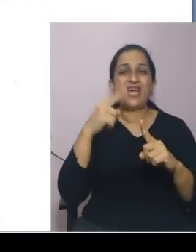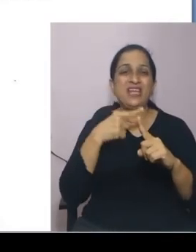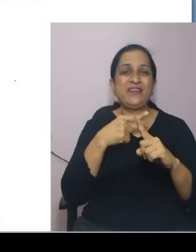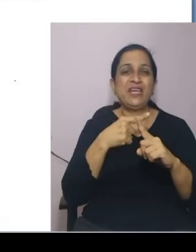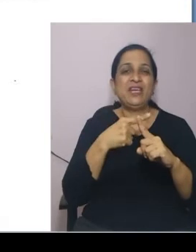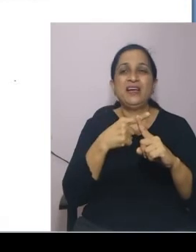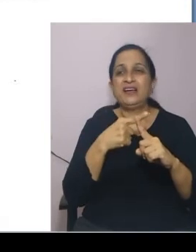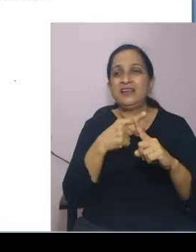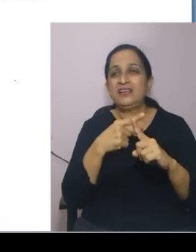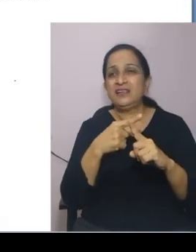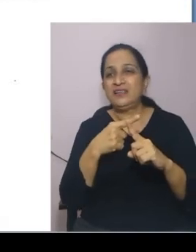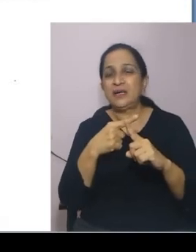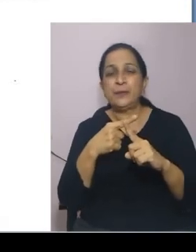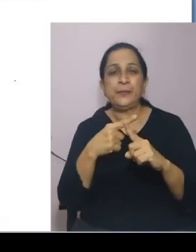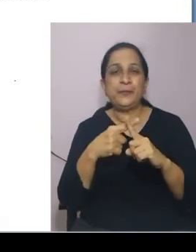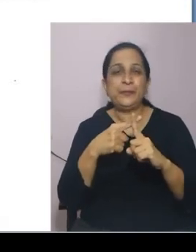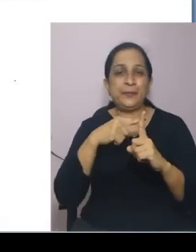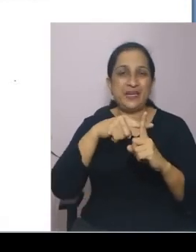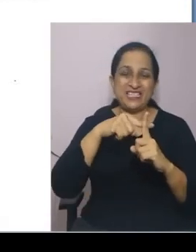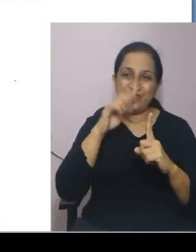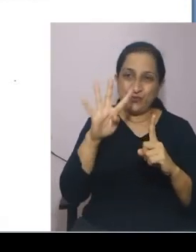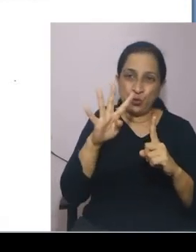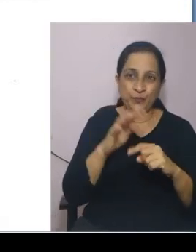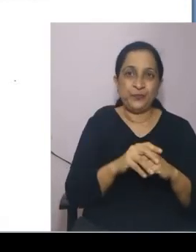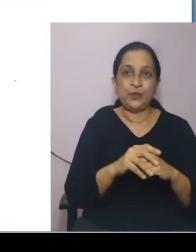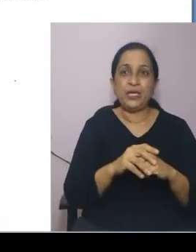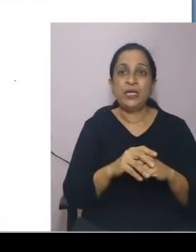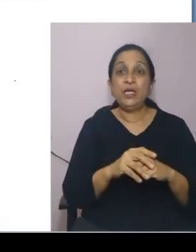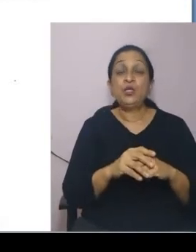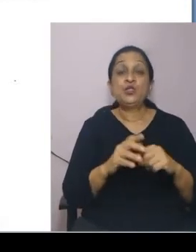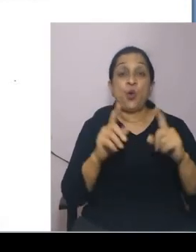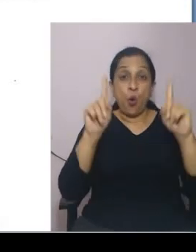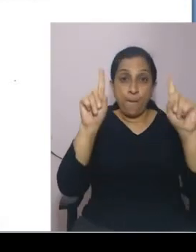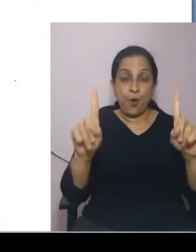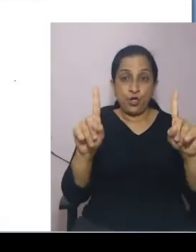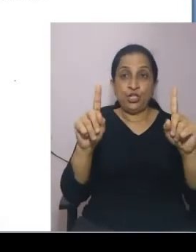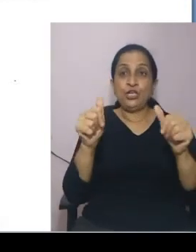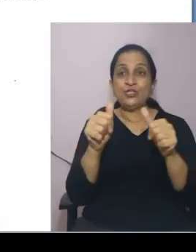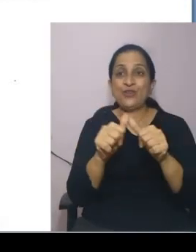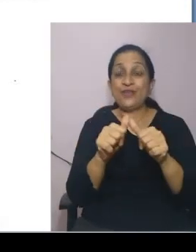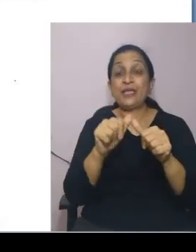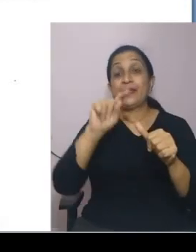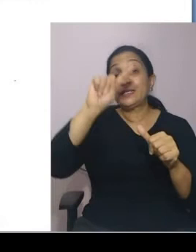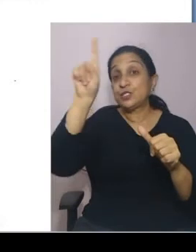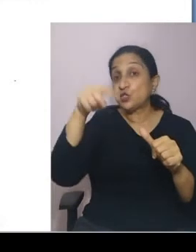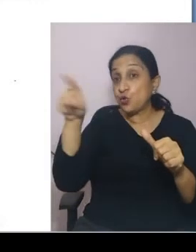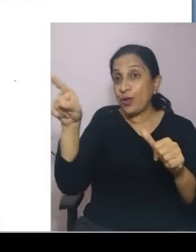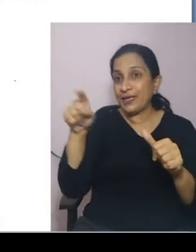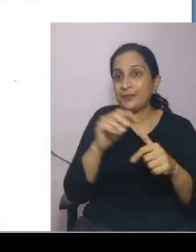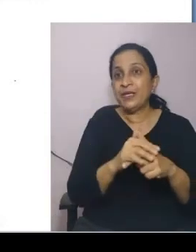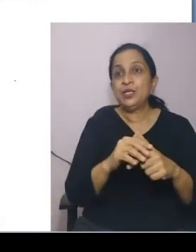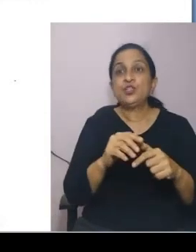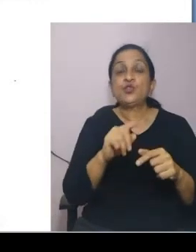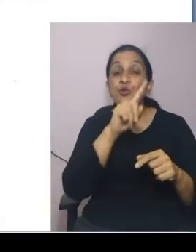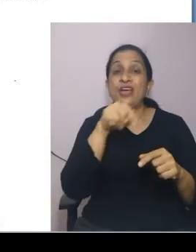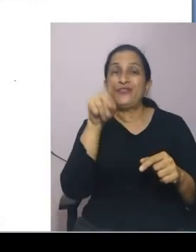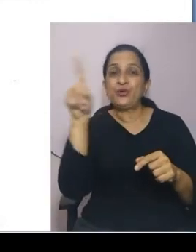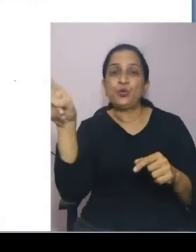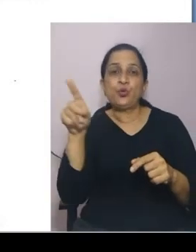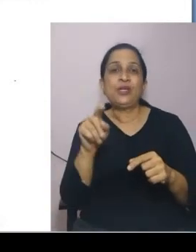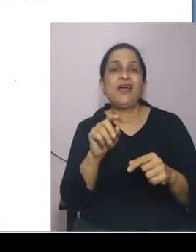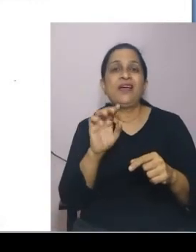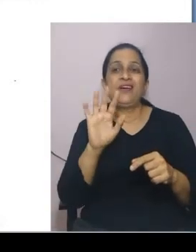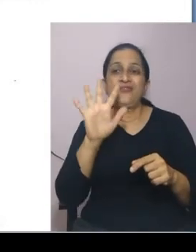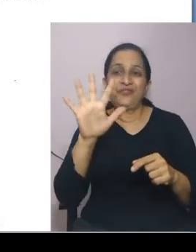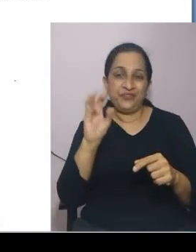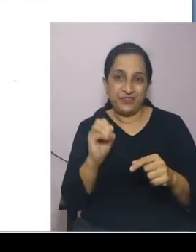becomes 14, and modulus of A is given by square of this, right? So this becomes root 50.